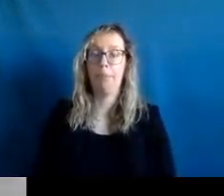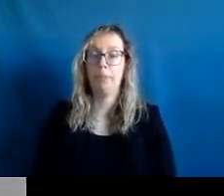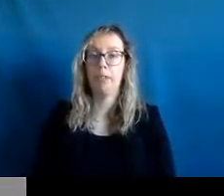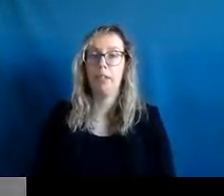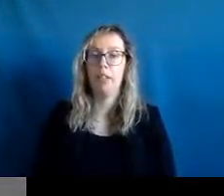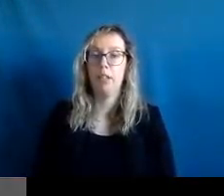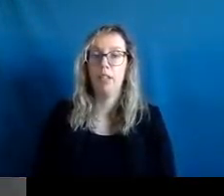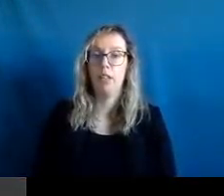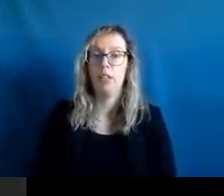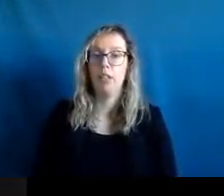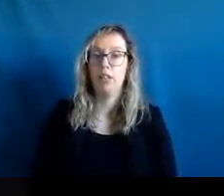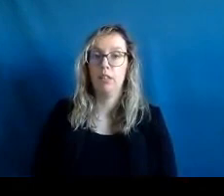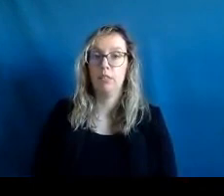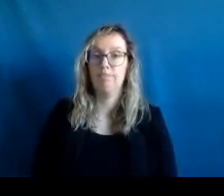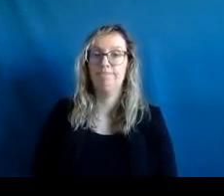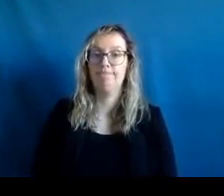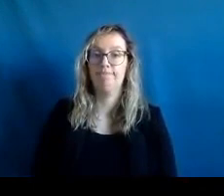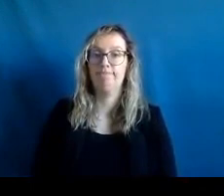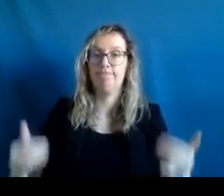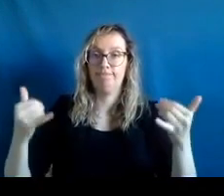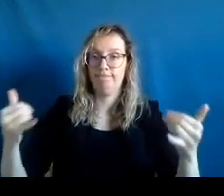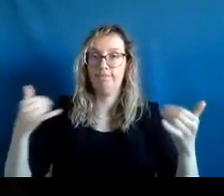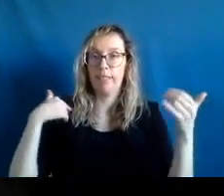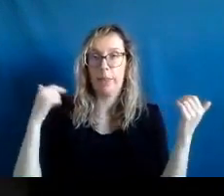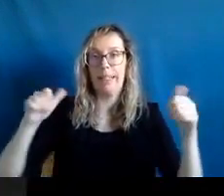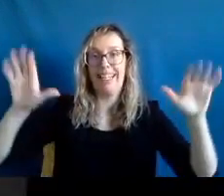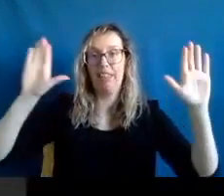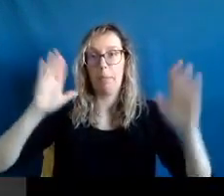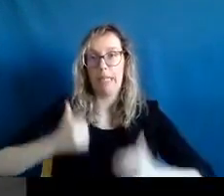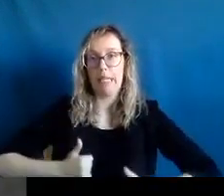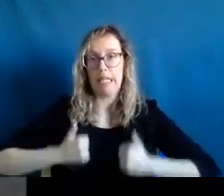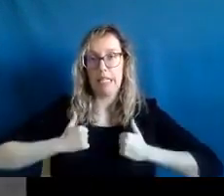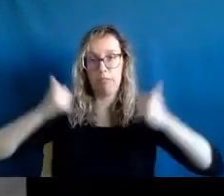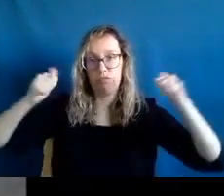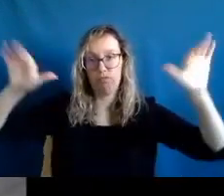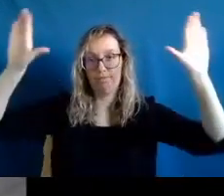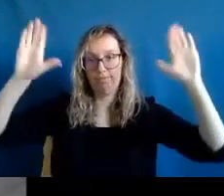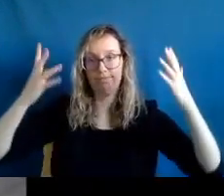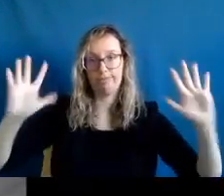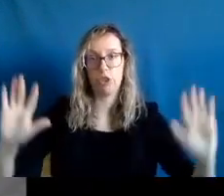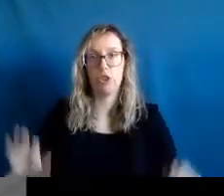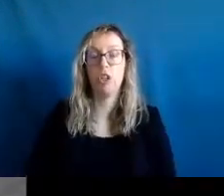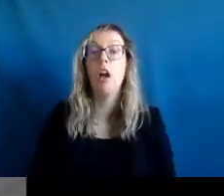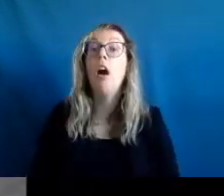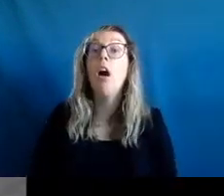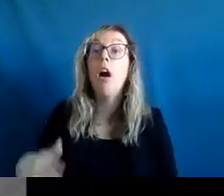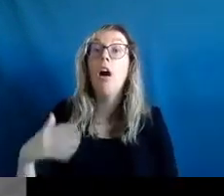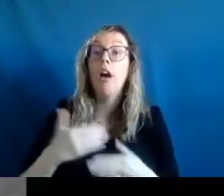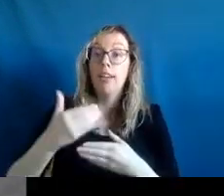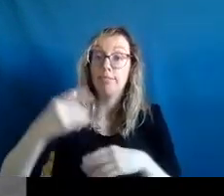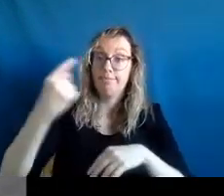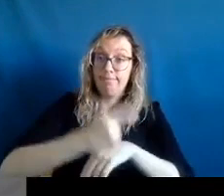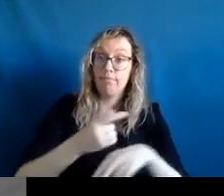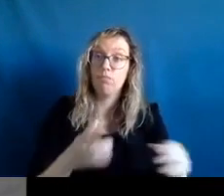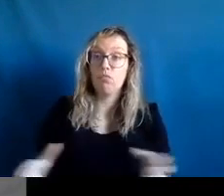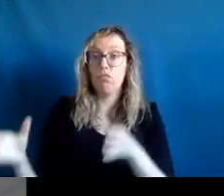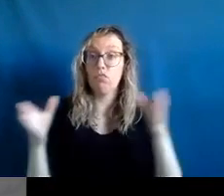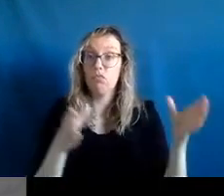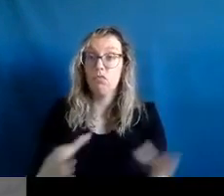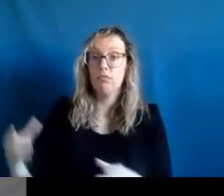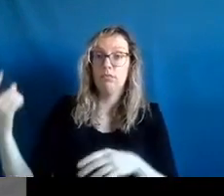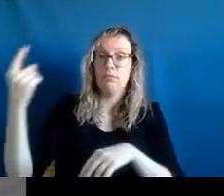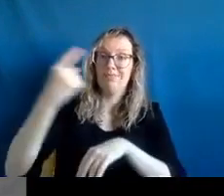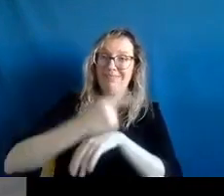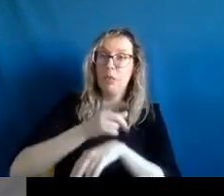Bowing his head, he gave up his life. It was preparation day, and the Jewish leaders didn't want the bodies to remain on the cross